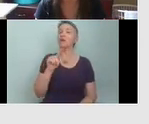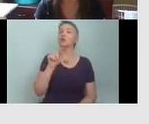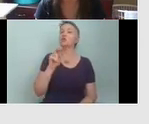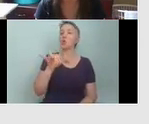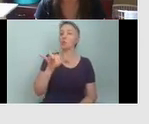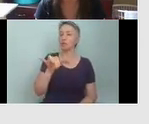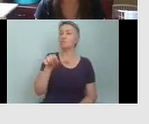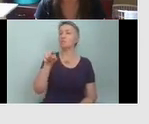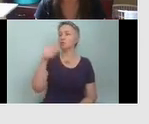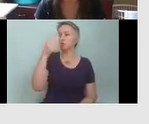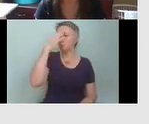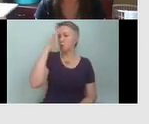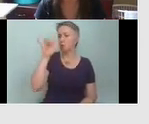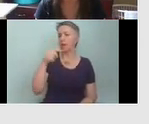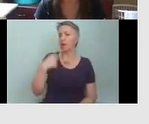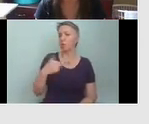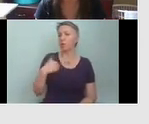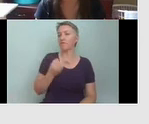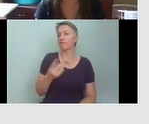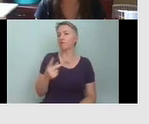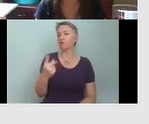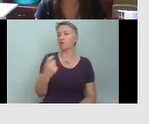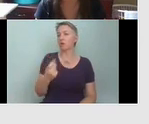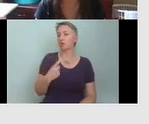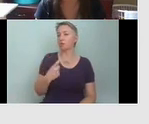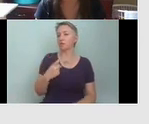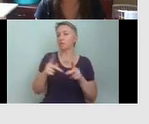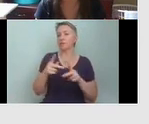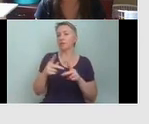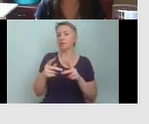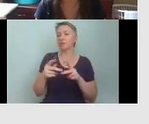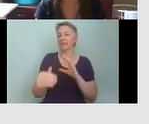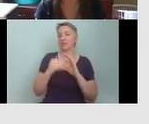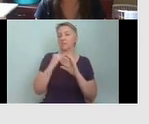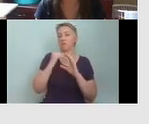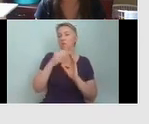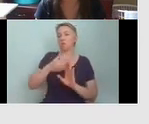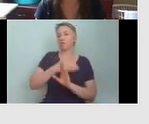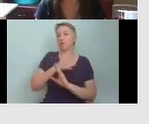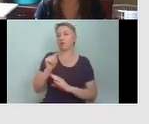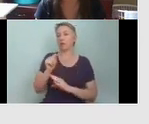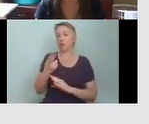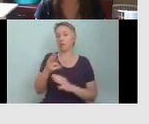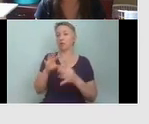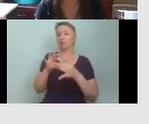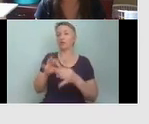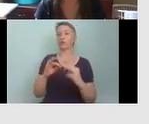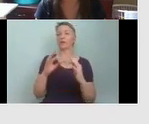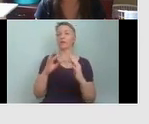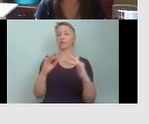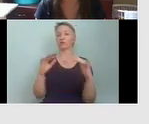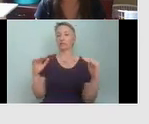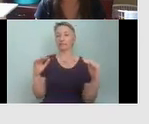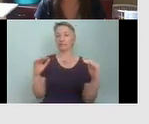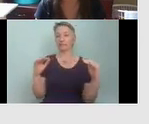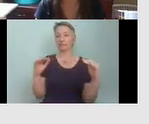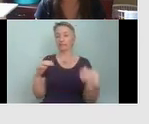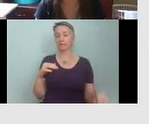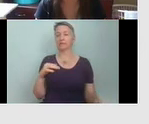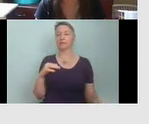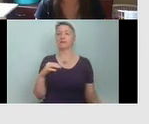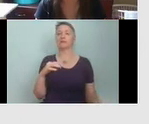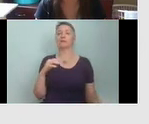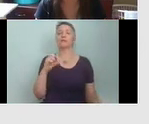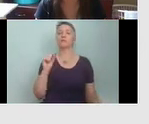obviously, that we had a couple of questions submitted before the town hall related to diversity. And we just wanted to sort